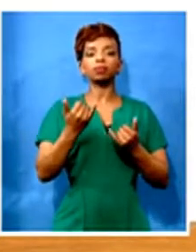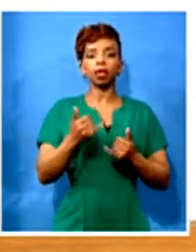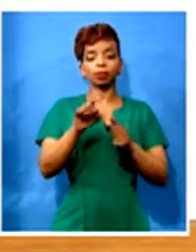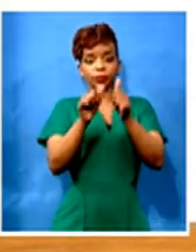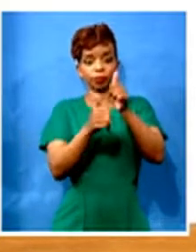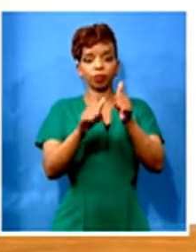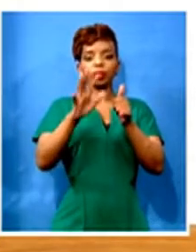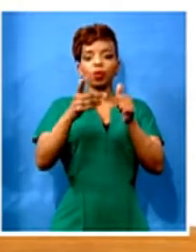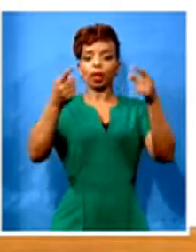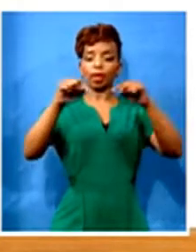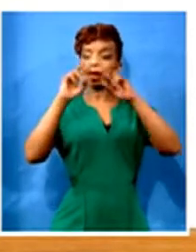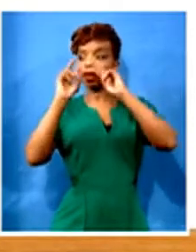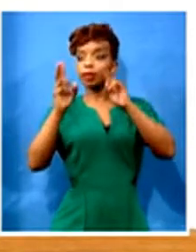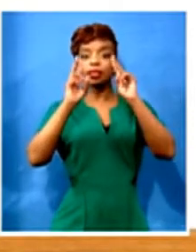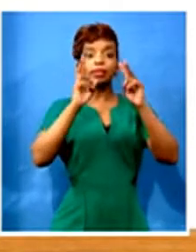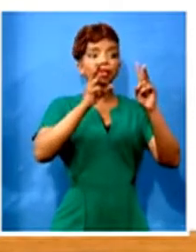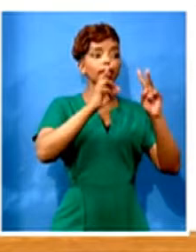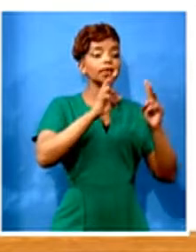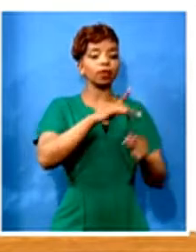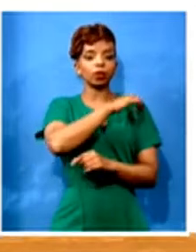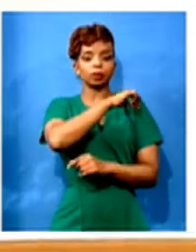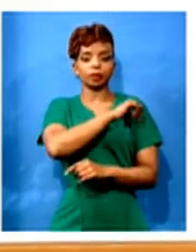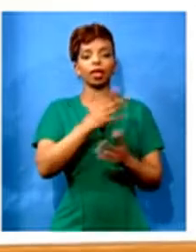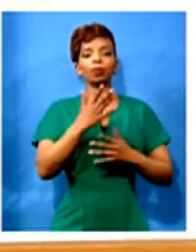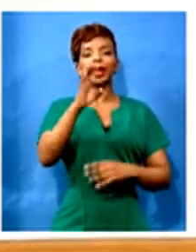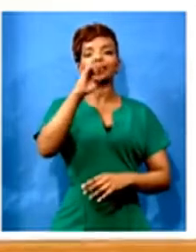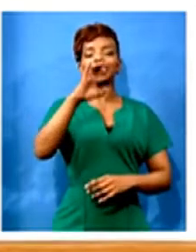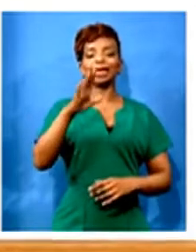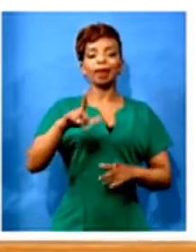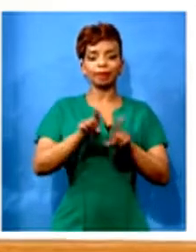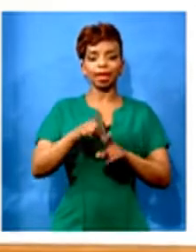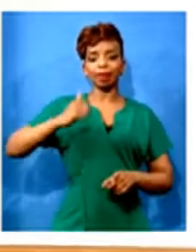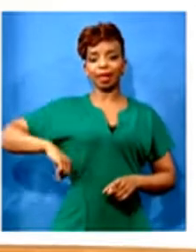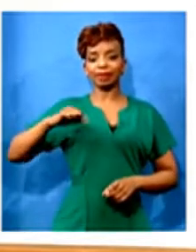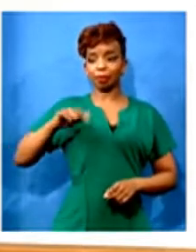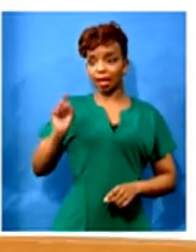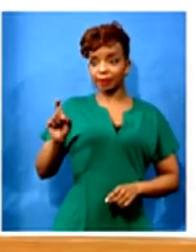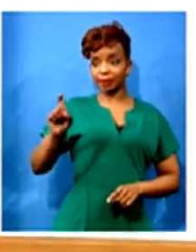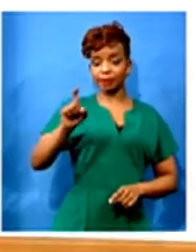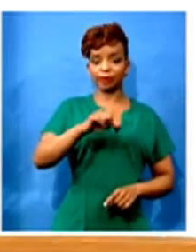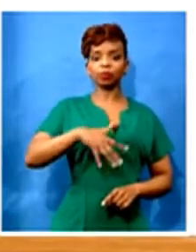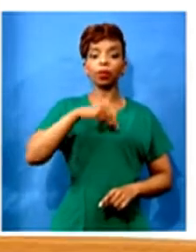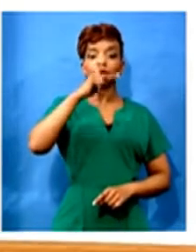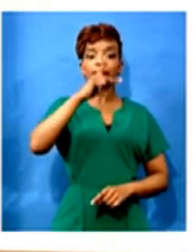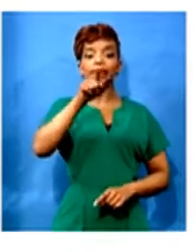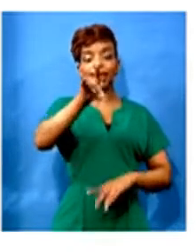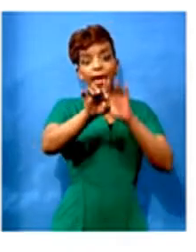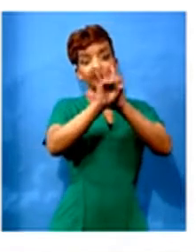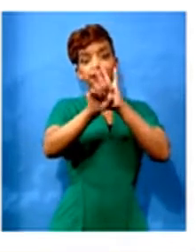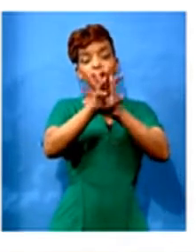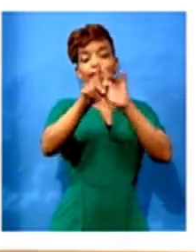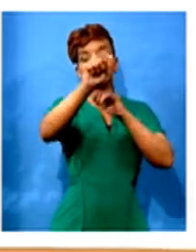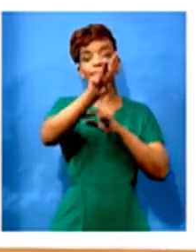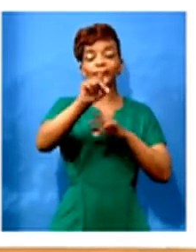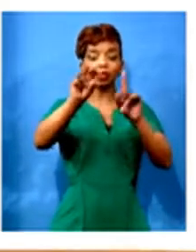metro, and they want to see for themselves that what they are seeing in the media about the poor infrastructure, the poor resources, is